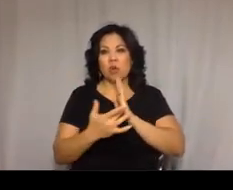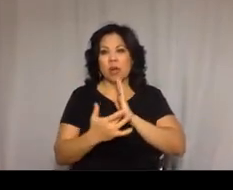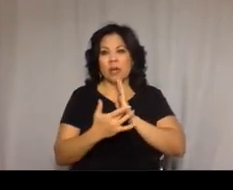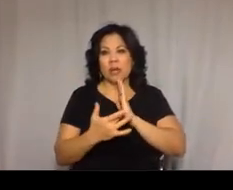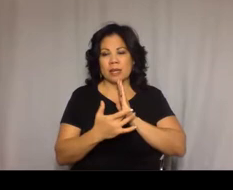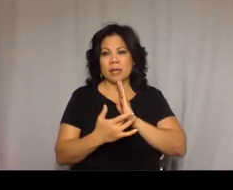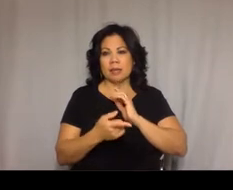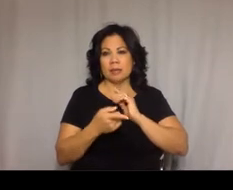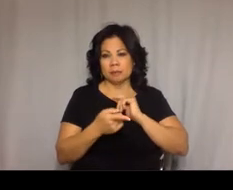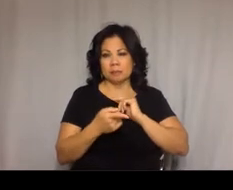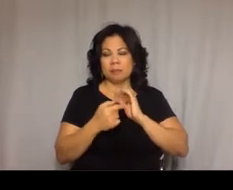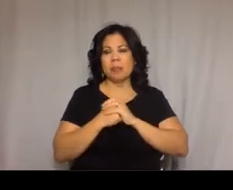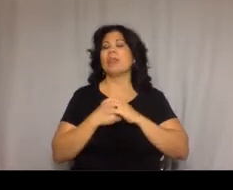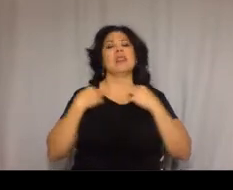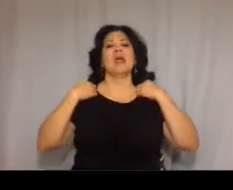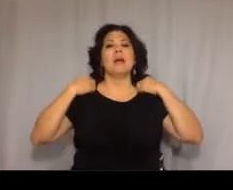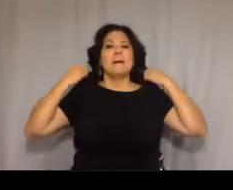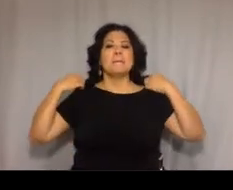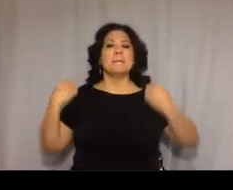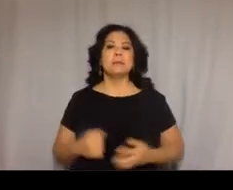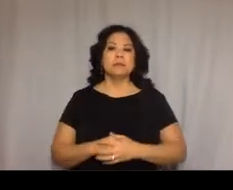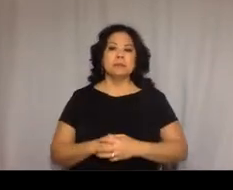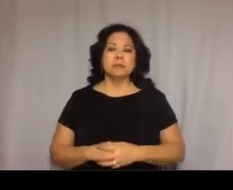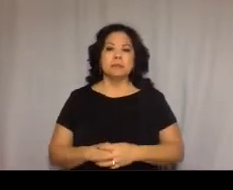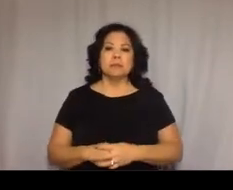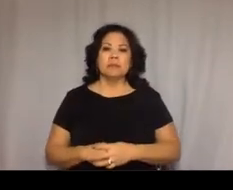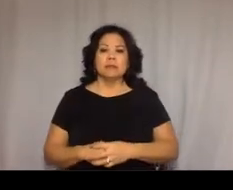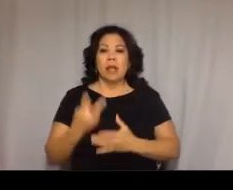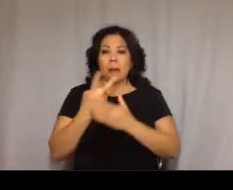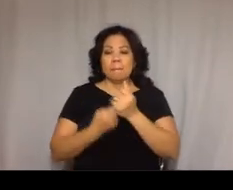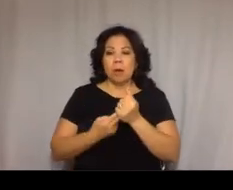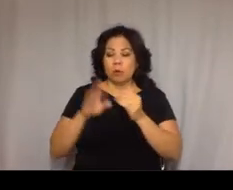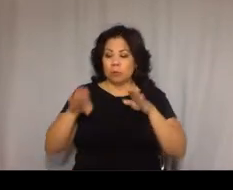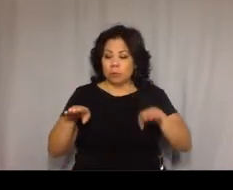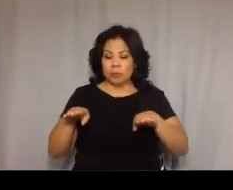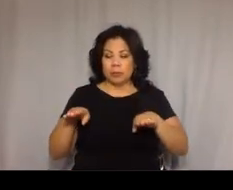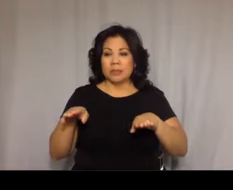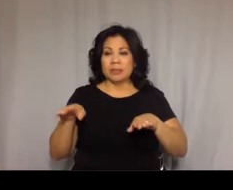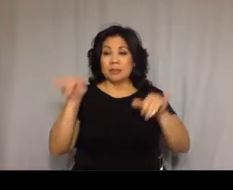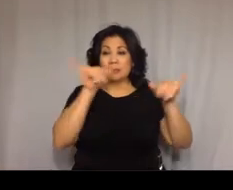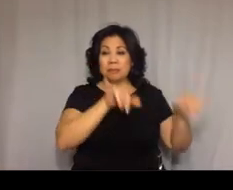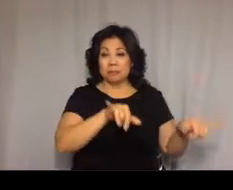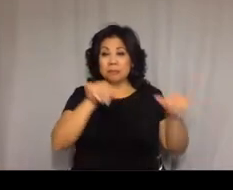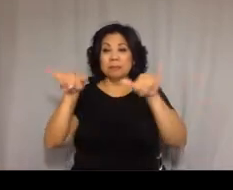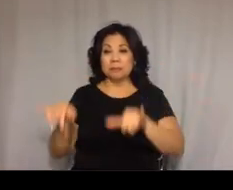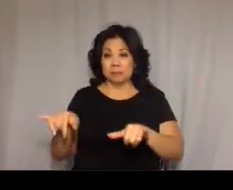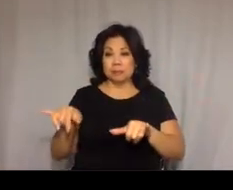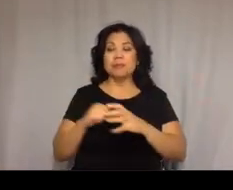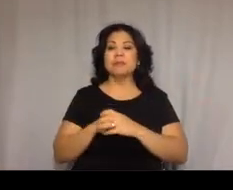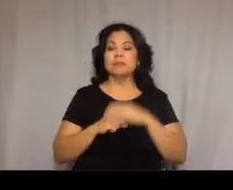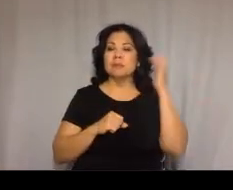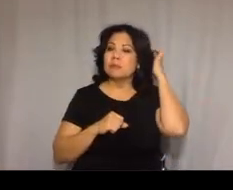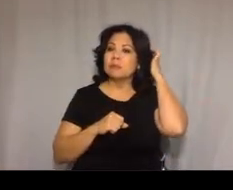this project so that both of the sides of your butterfly can look the same. All right, so now